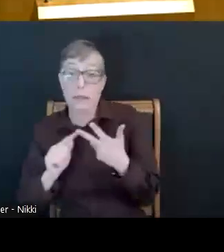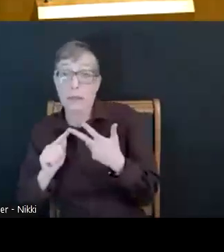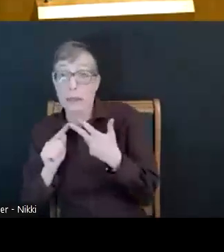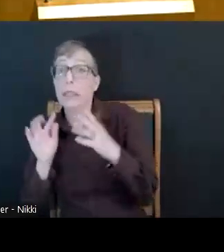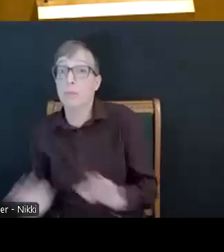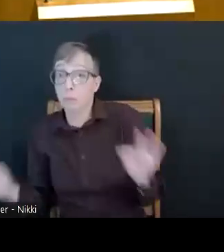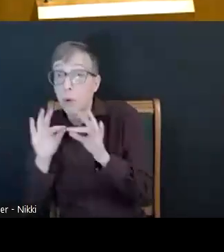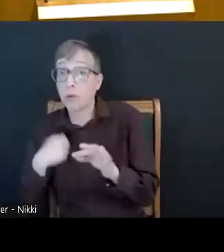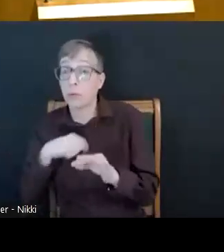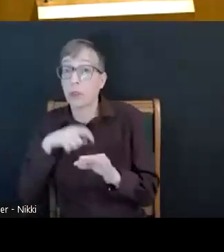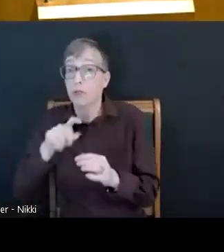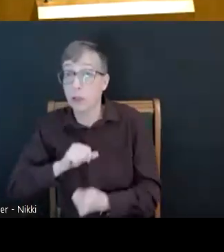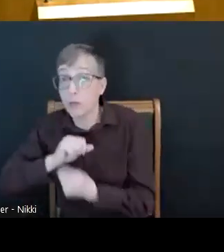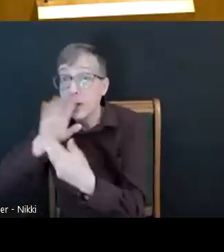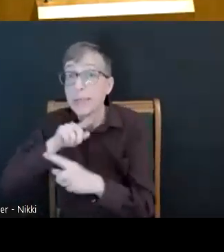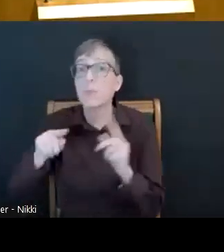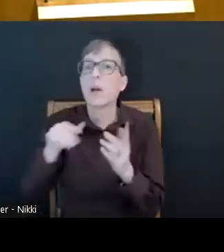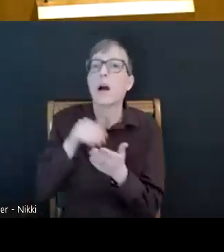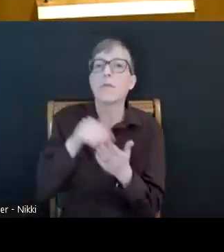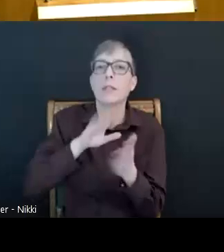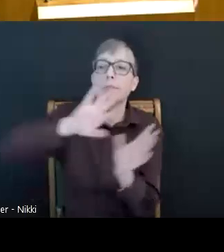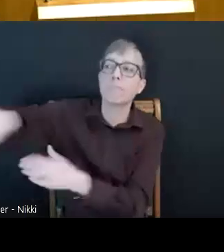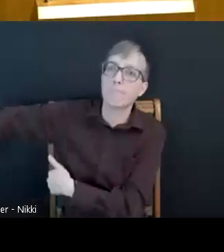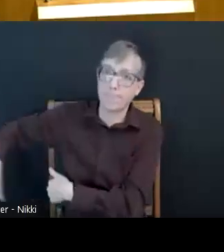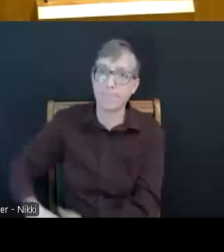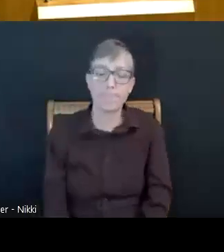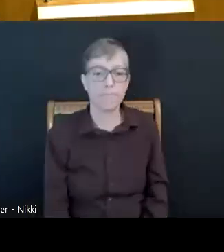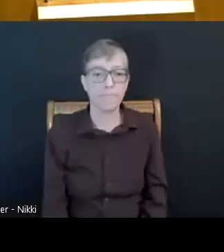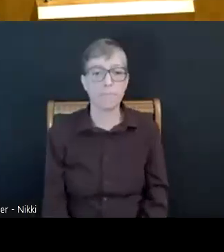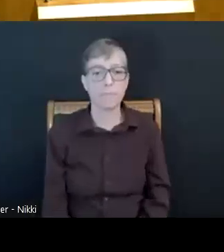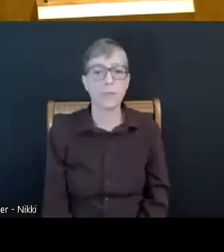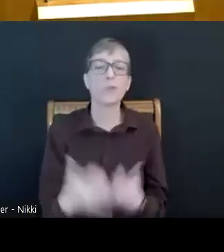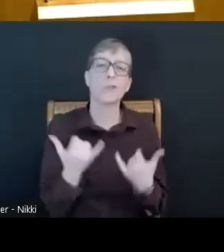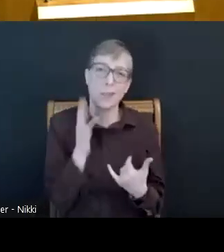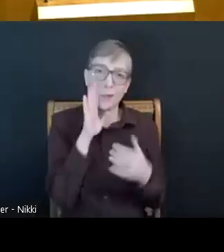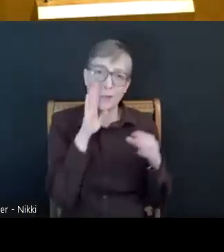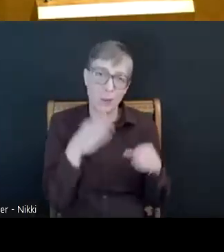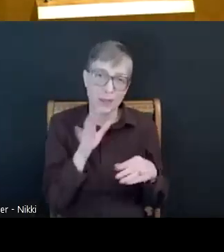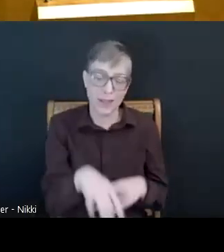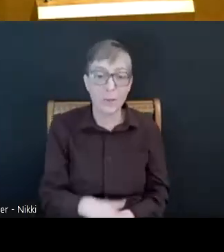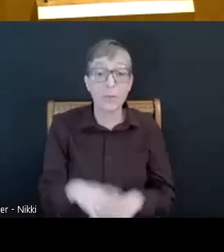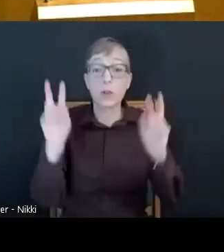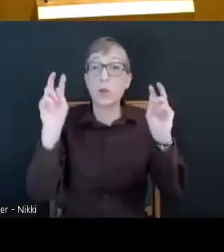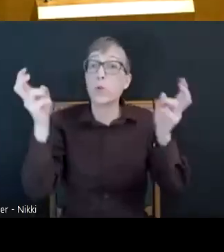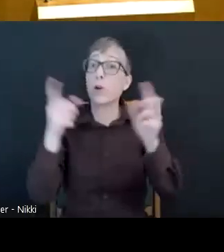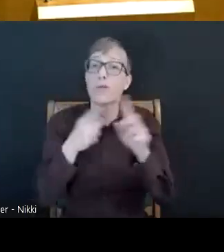really what I'm focused on here today. So to quote something from a really excellent book